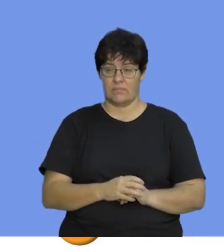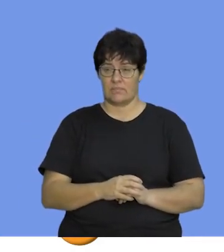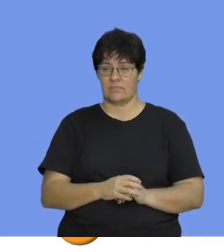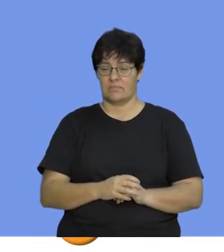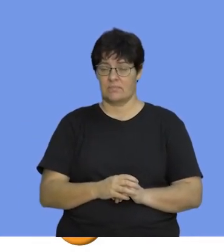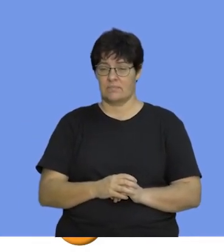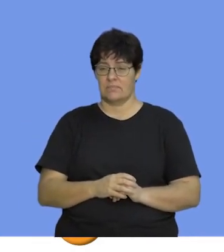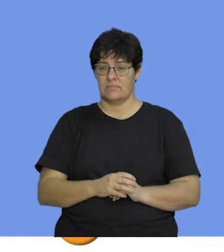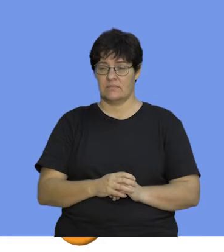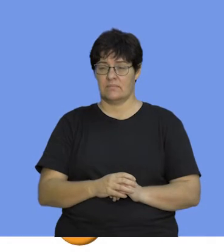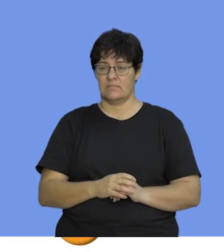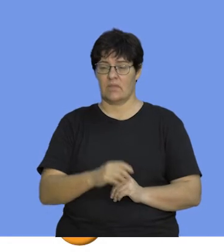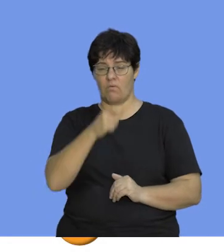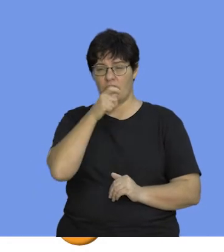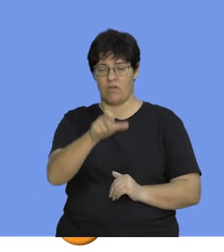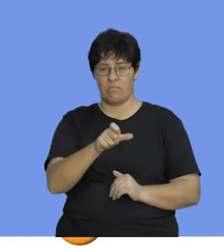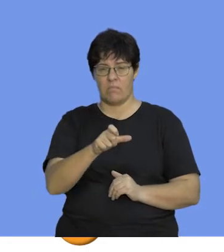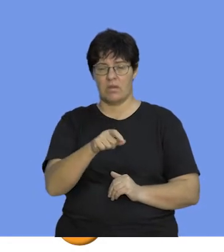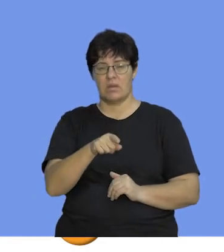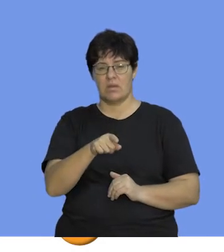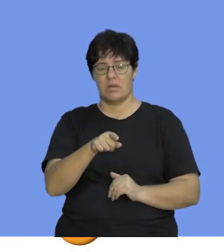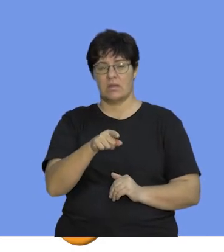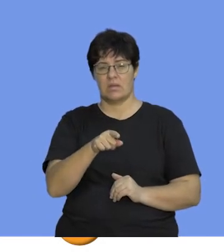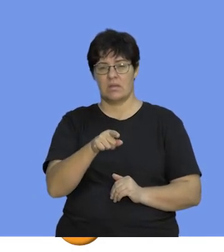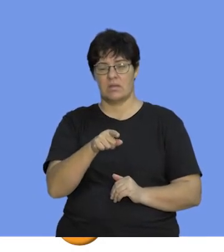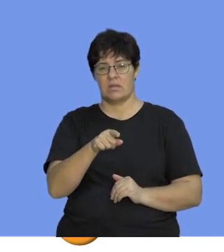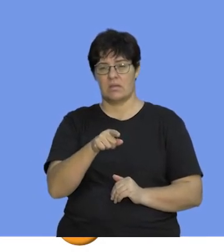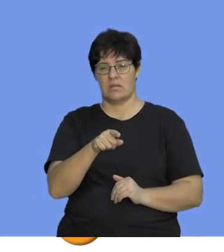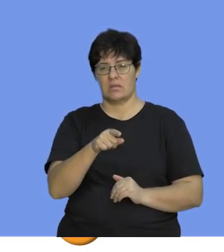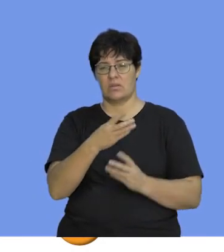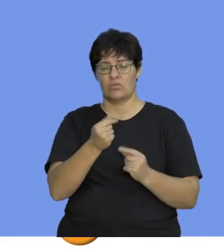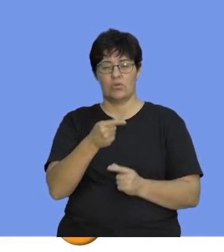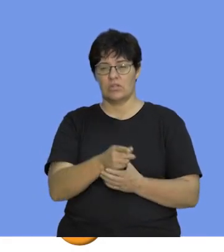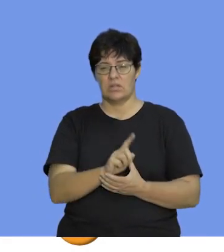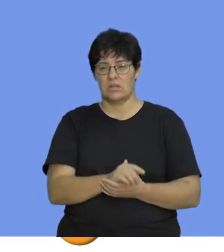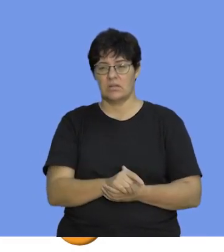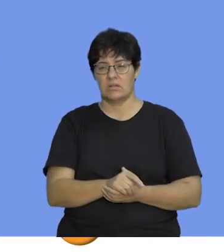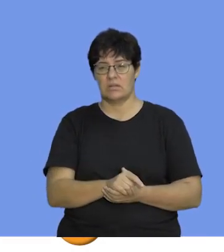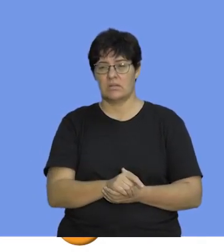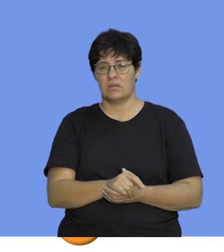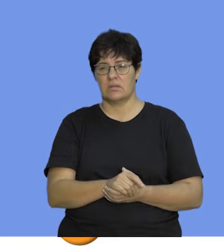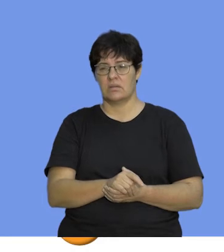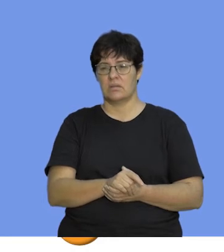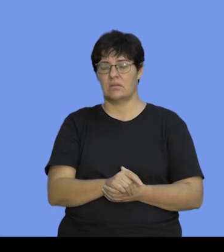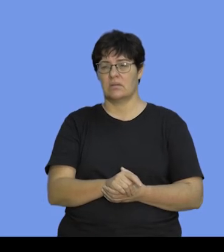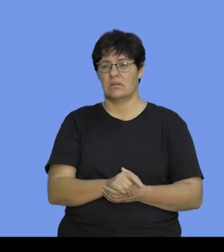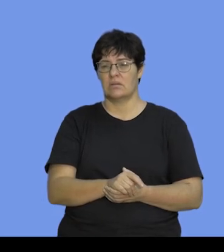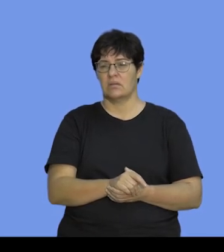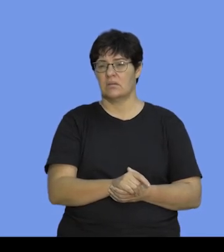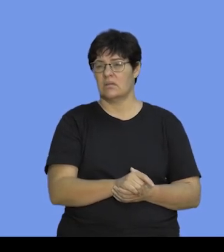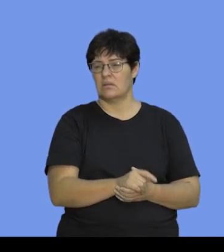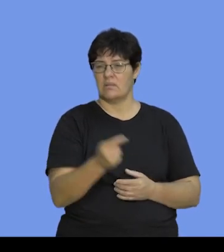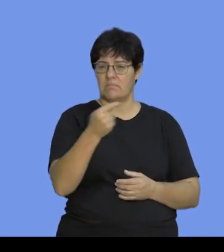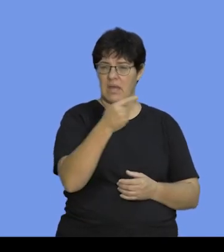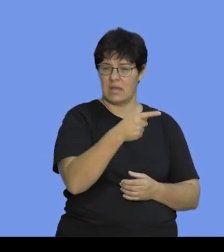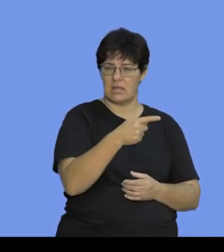back to the slide just to confirm, the concentration of our solution must be, if